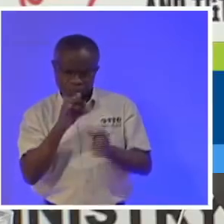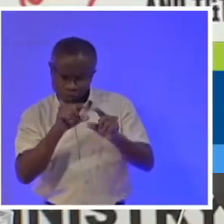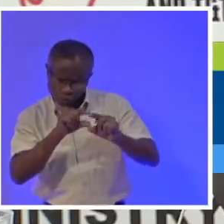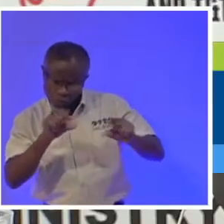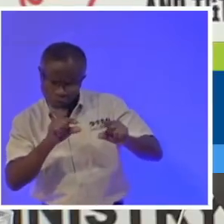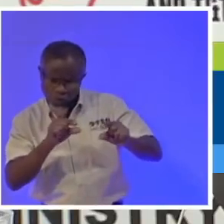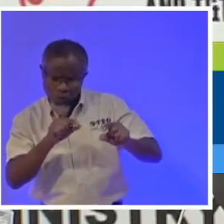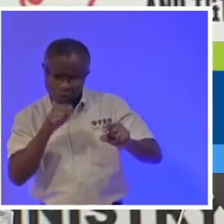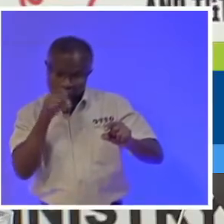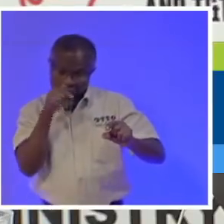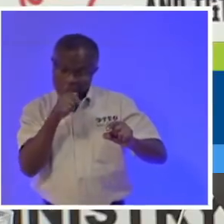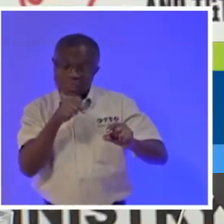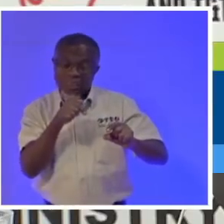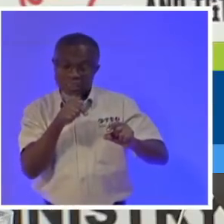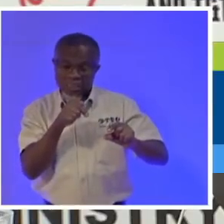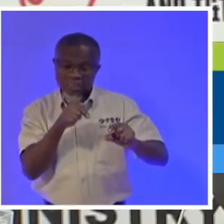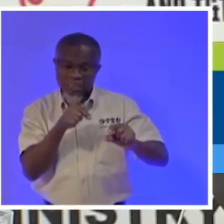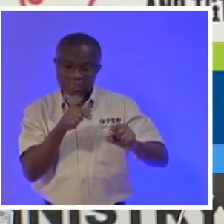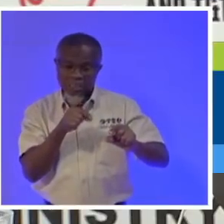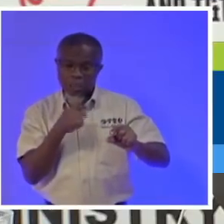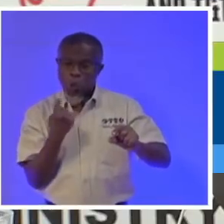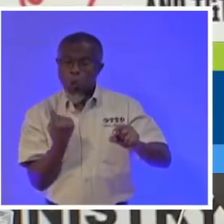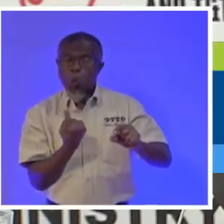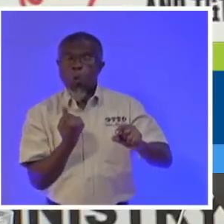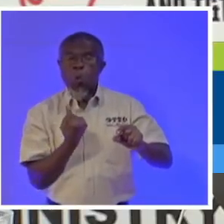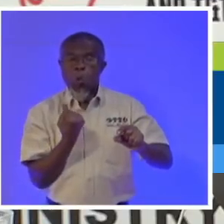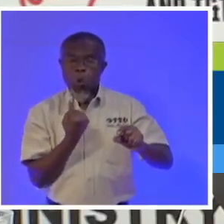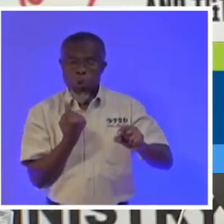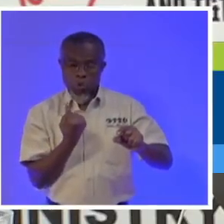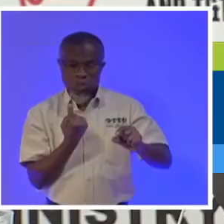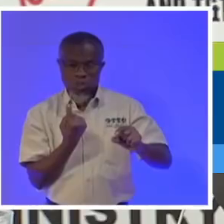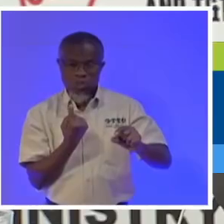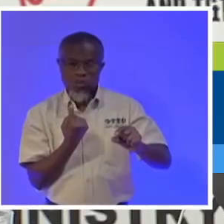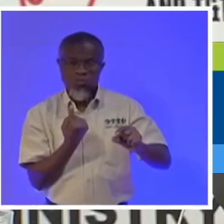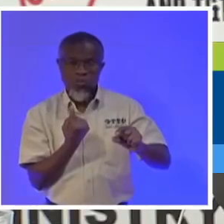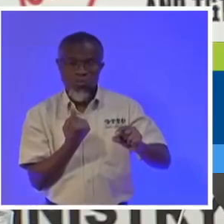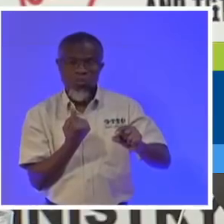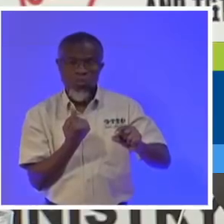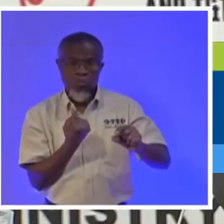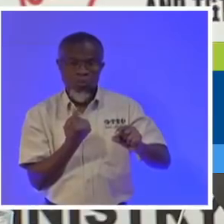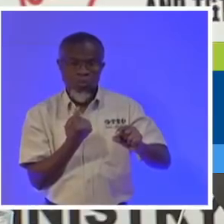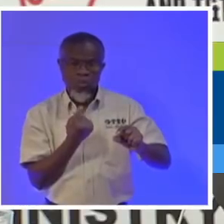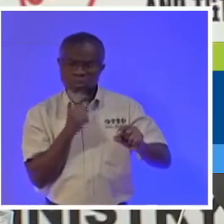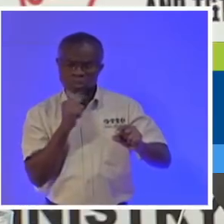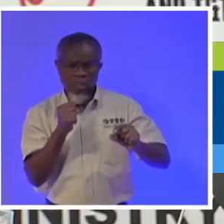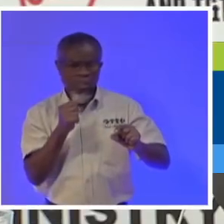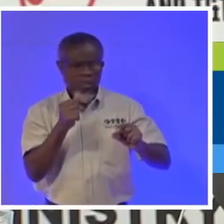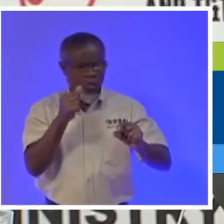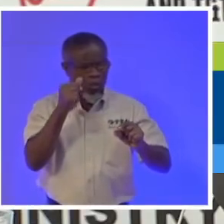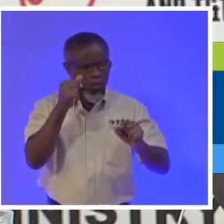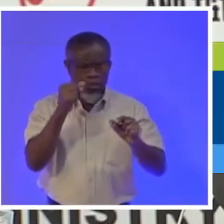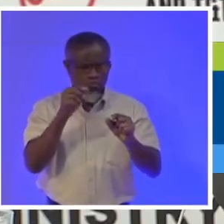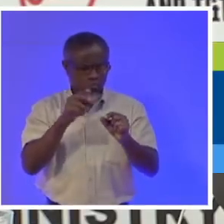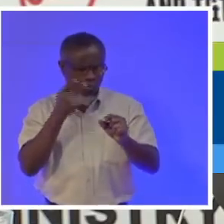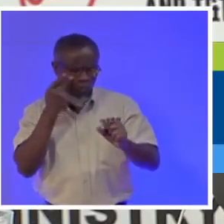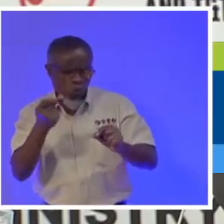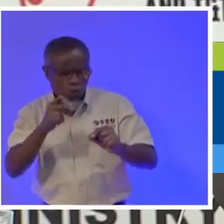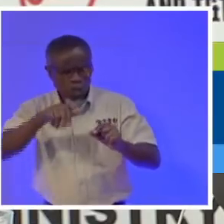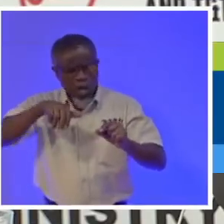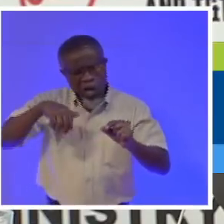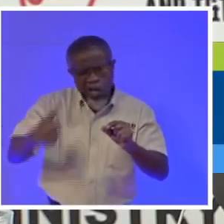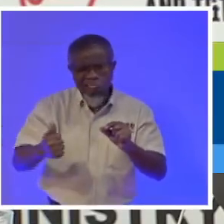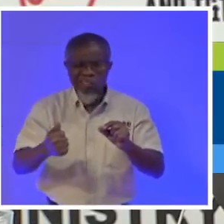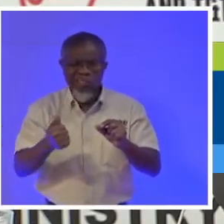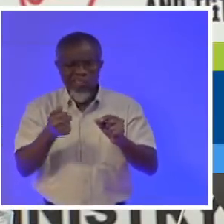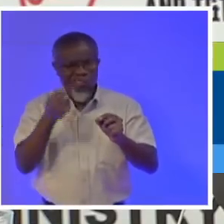only indicative since they do not account for other factors which can affect